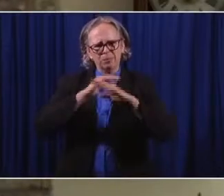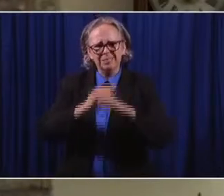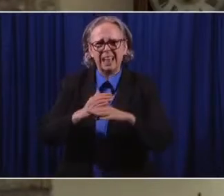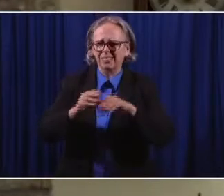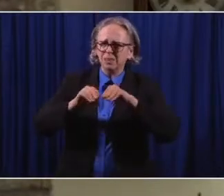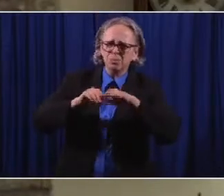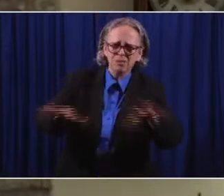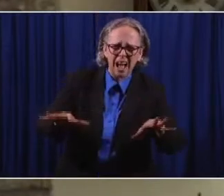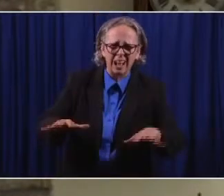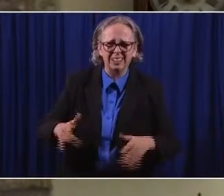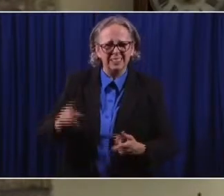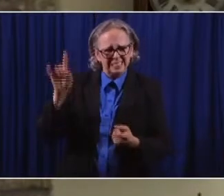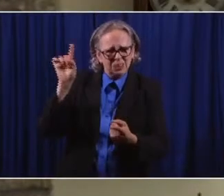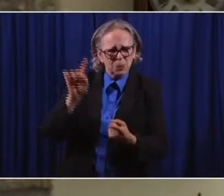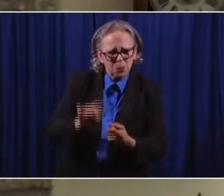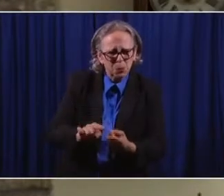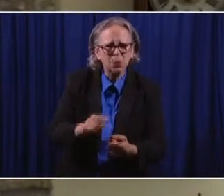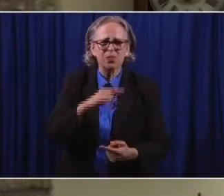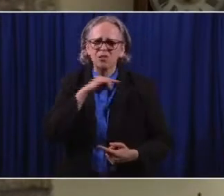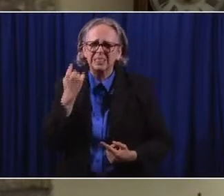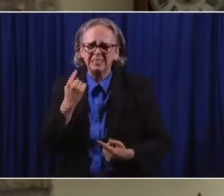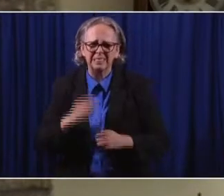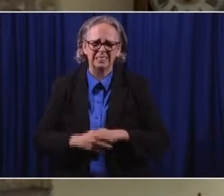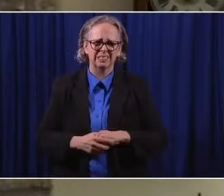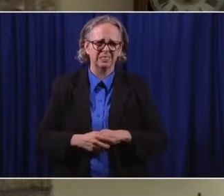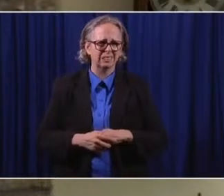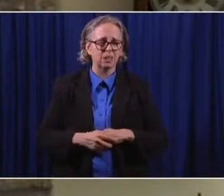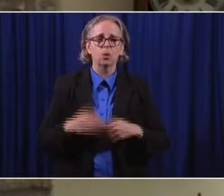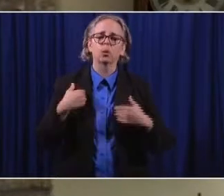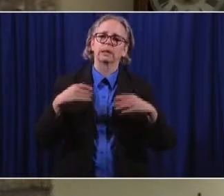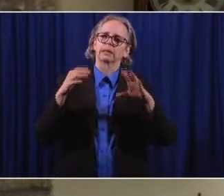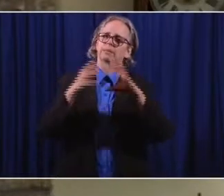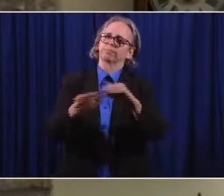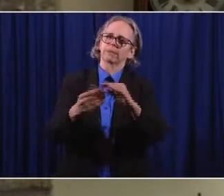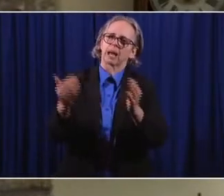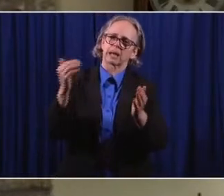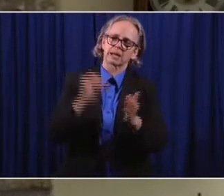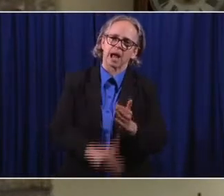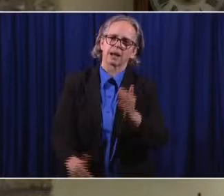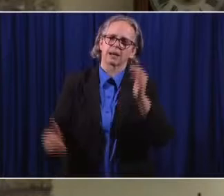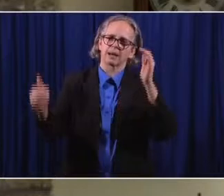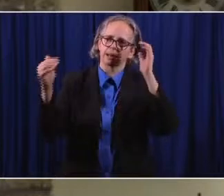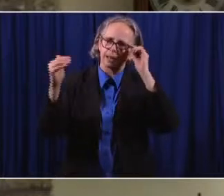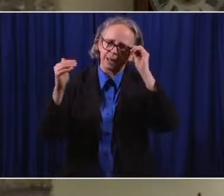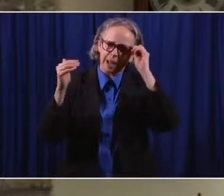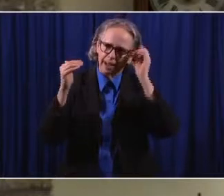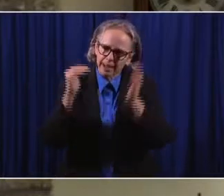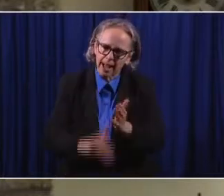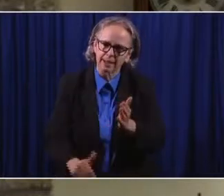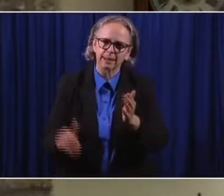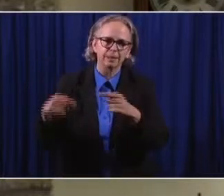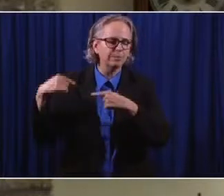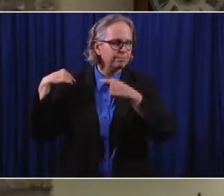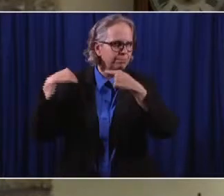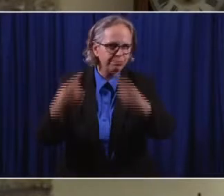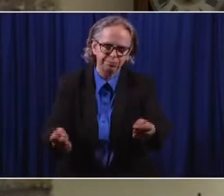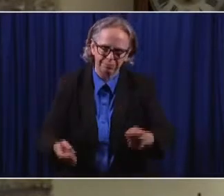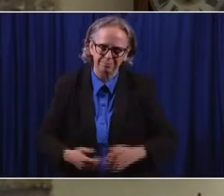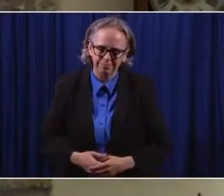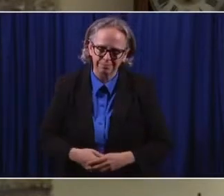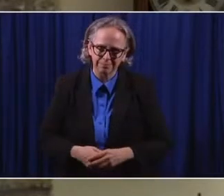We have been consistent about this mask guidance that we have given. And